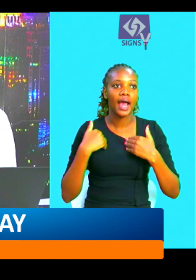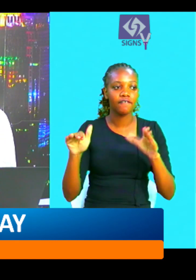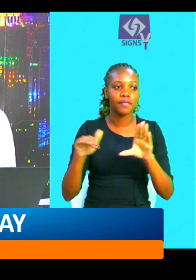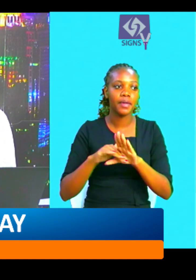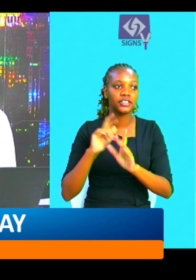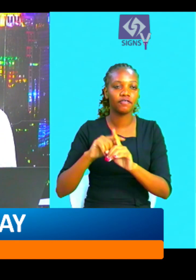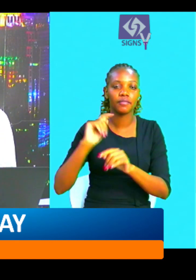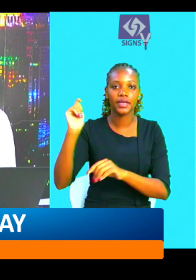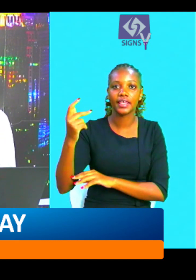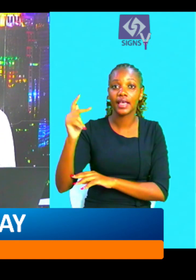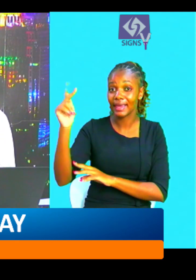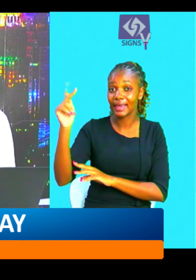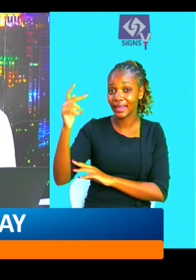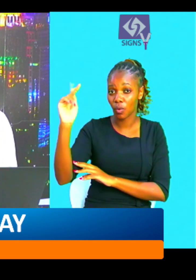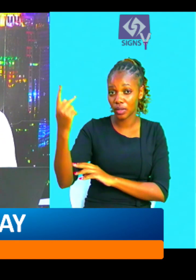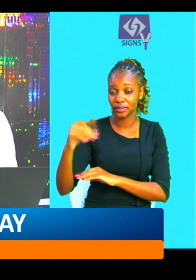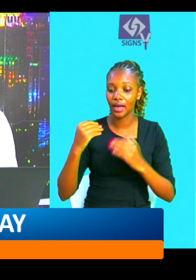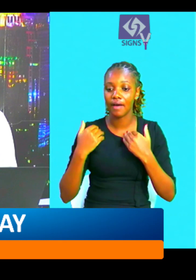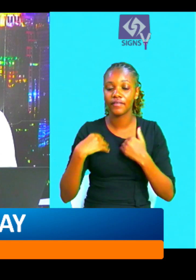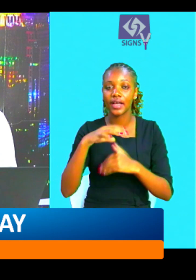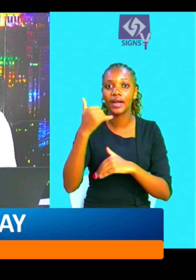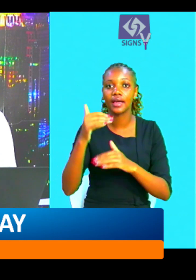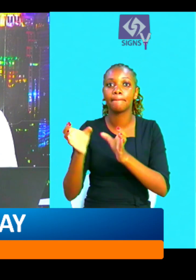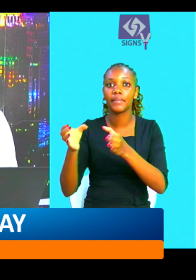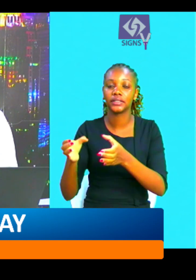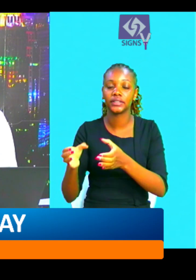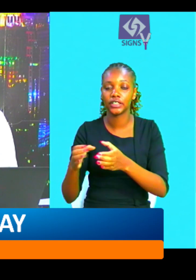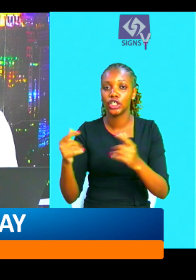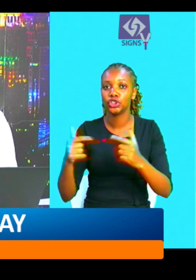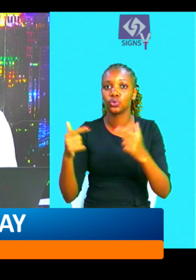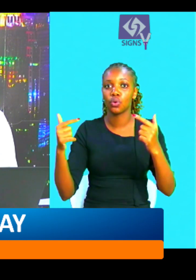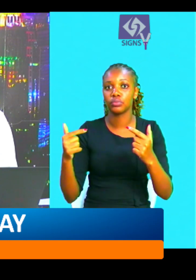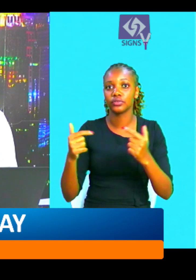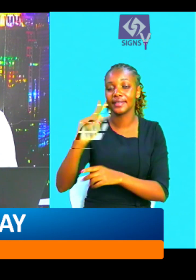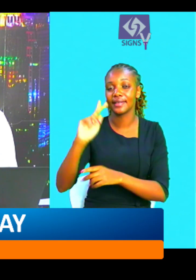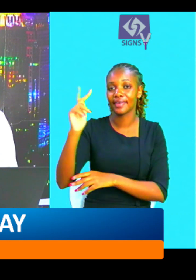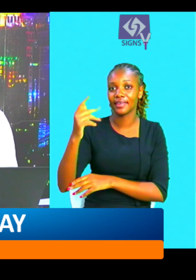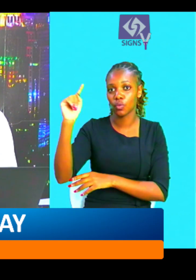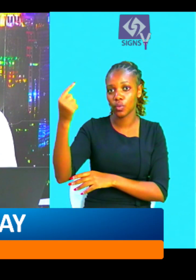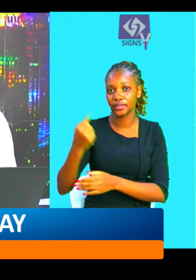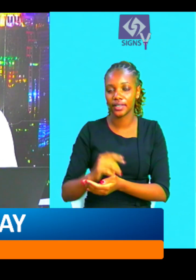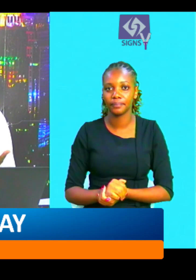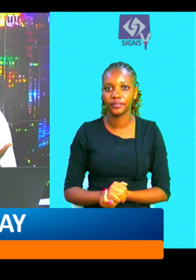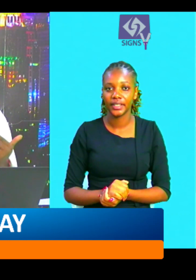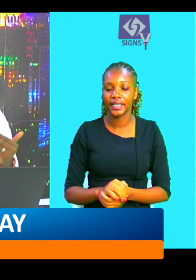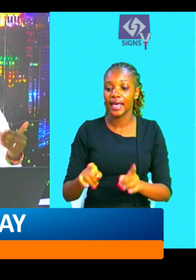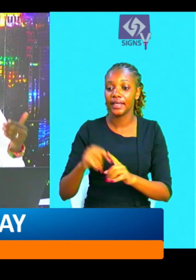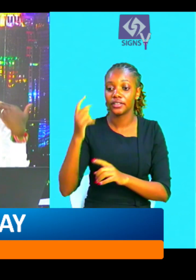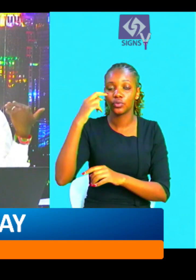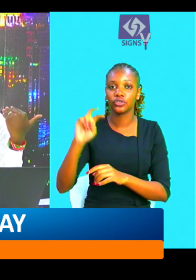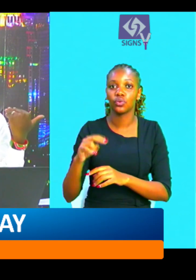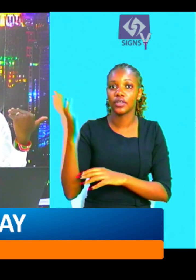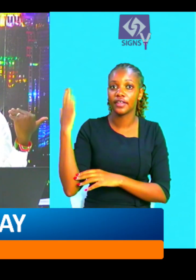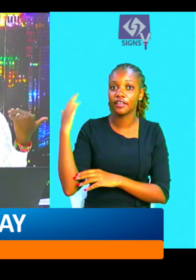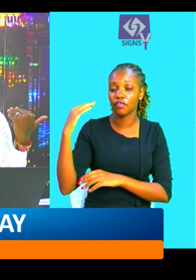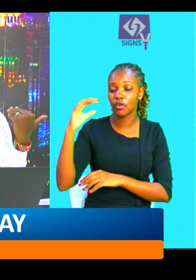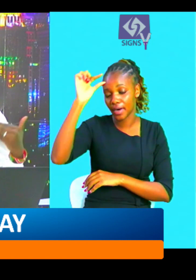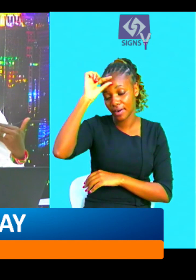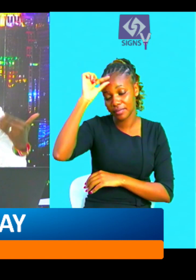the Azimio team. Yes, that is given. What will happen to Kenya Kwanza, as it is constituted right